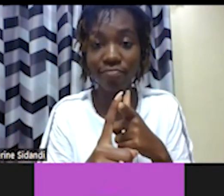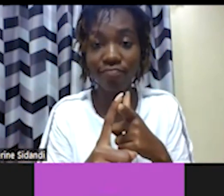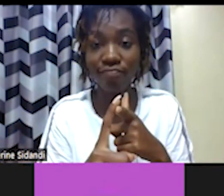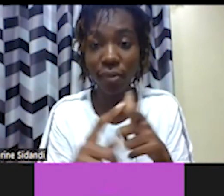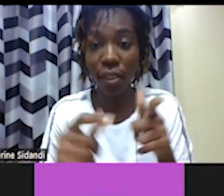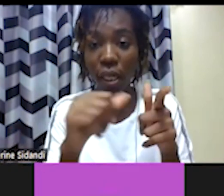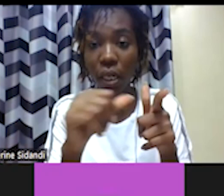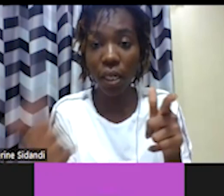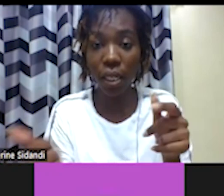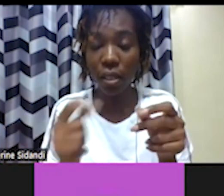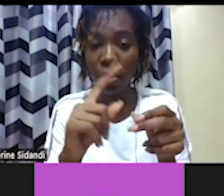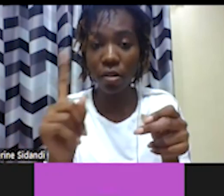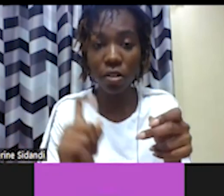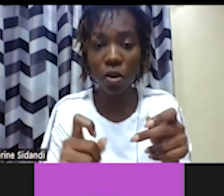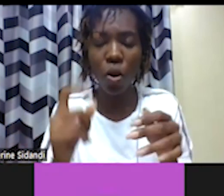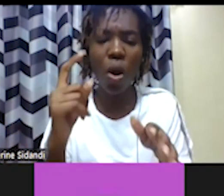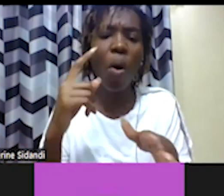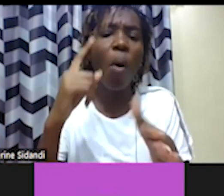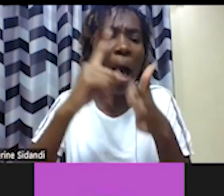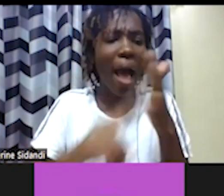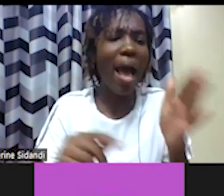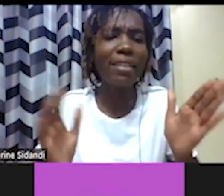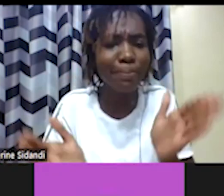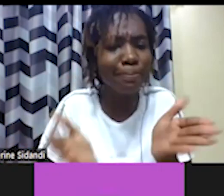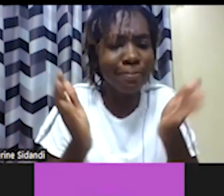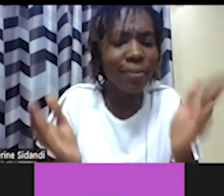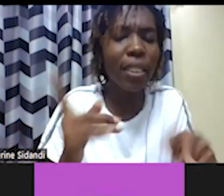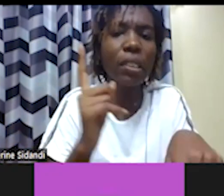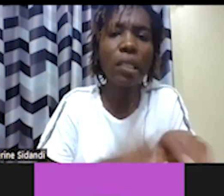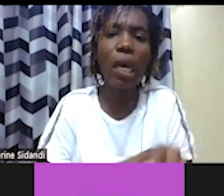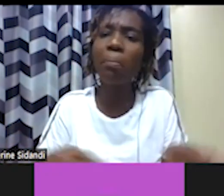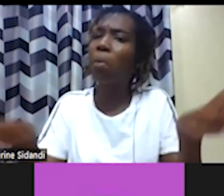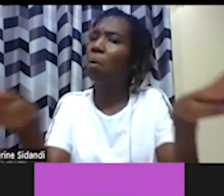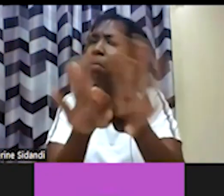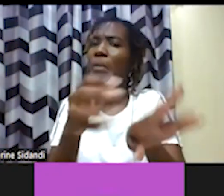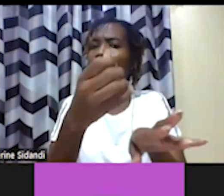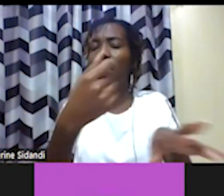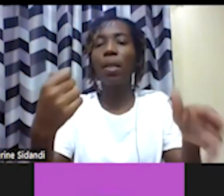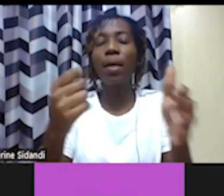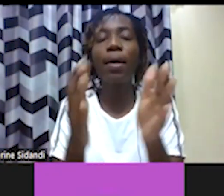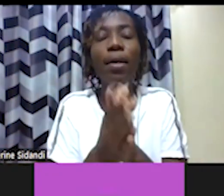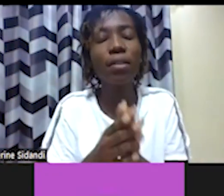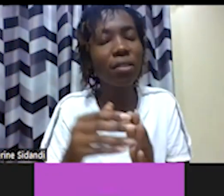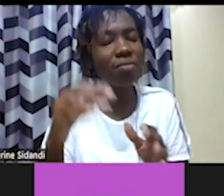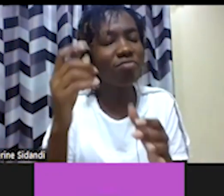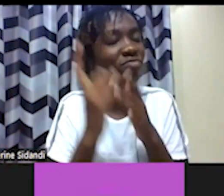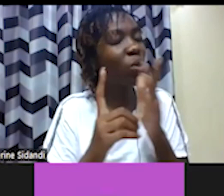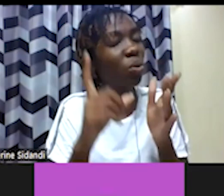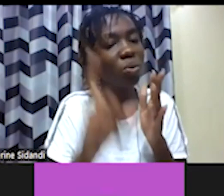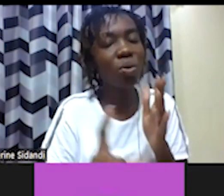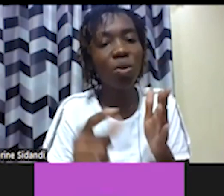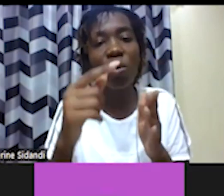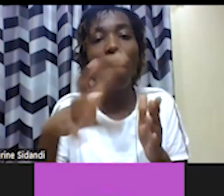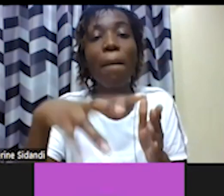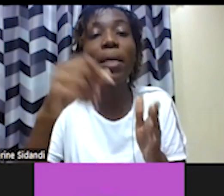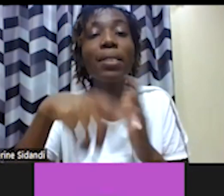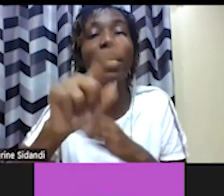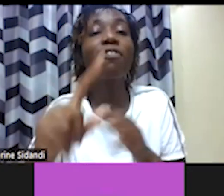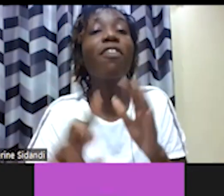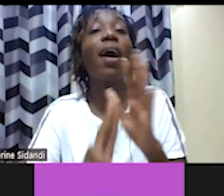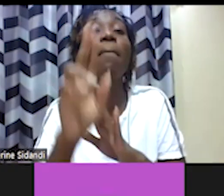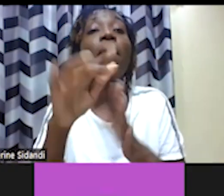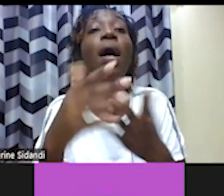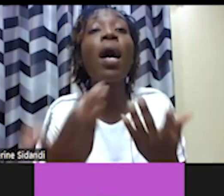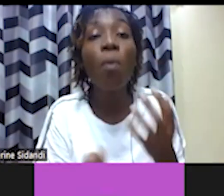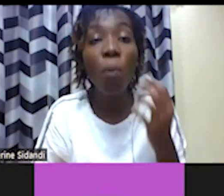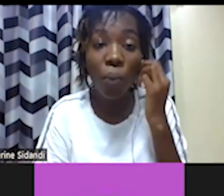other question? What keeps you motivated when doors are banged in your face and demeaned? How do you pick yourself up? So